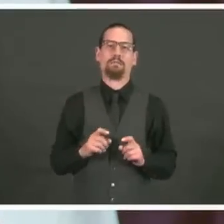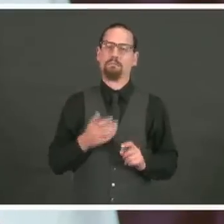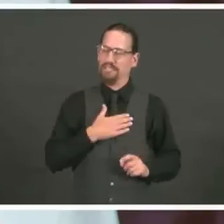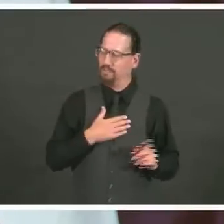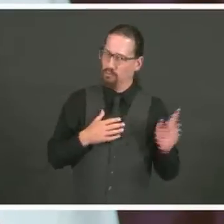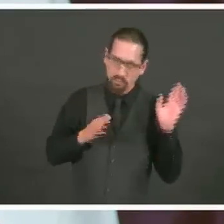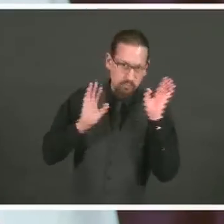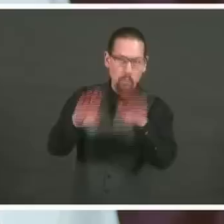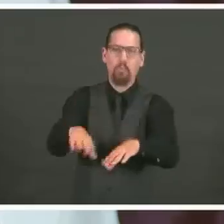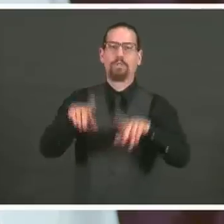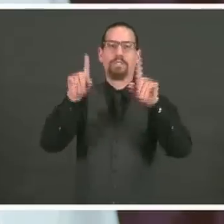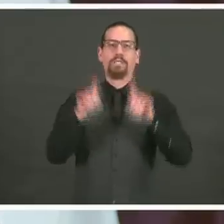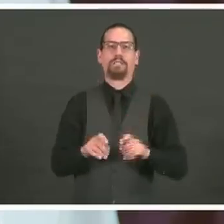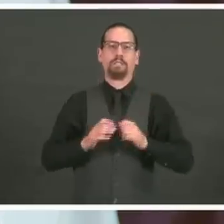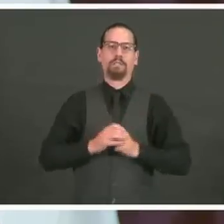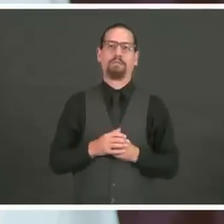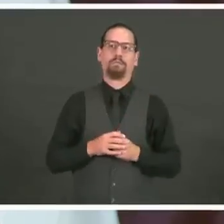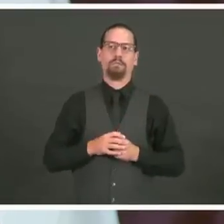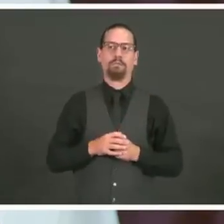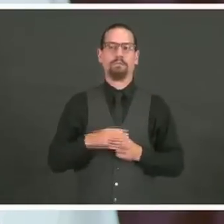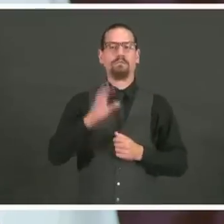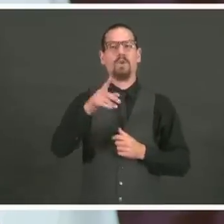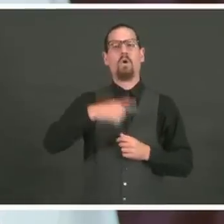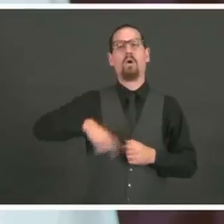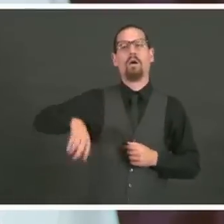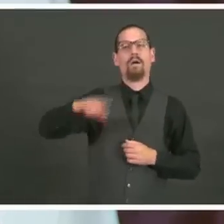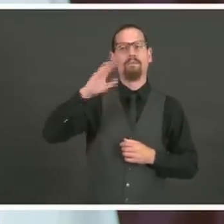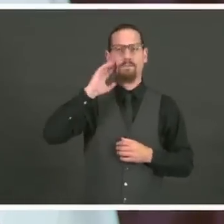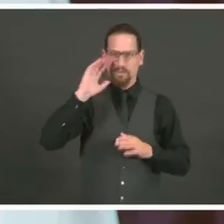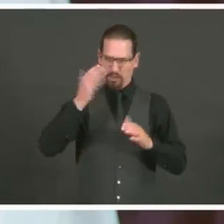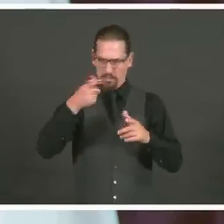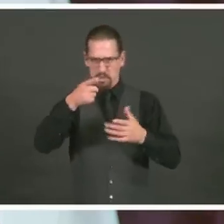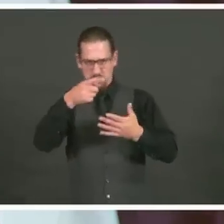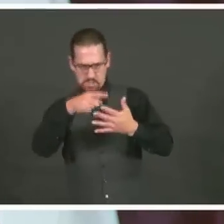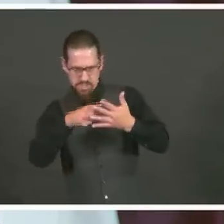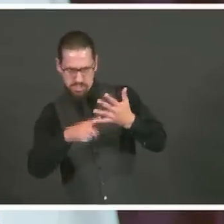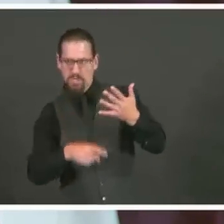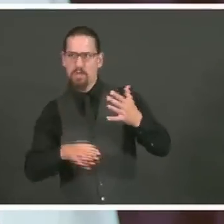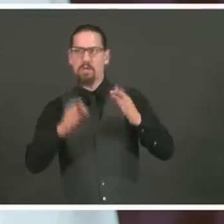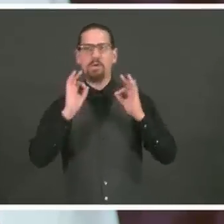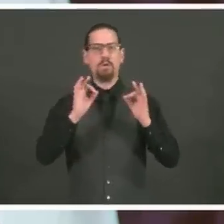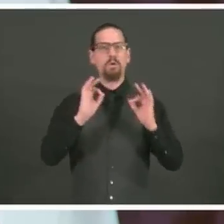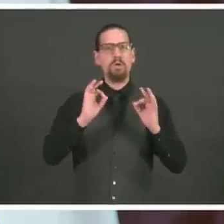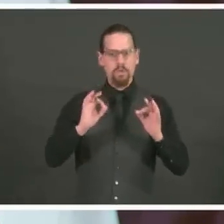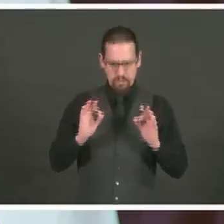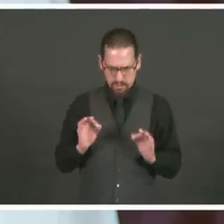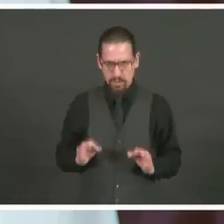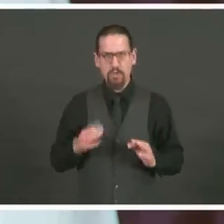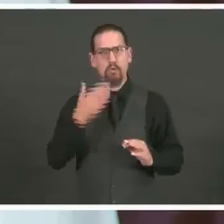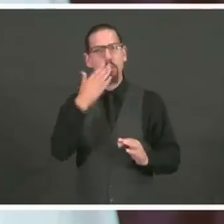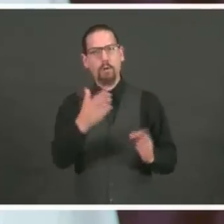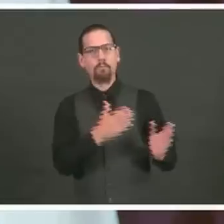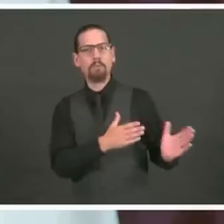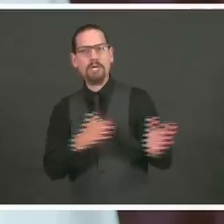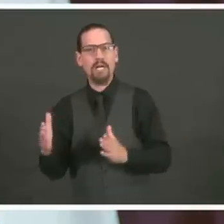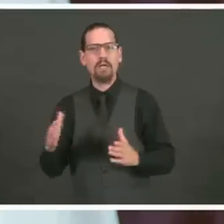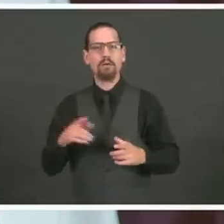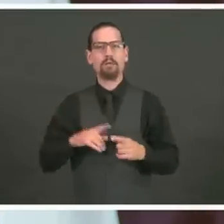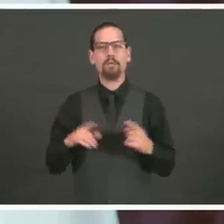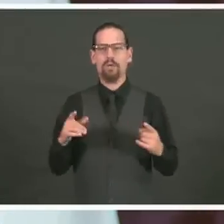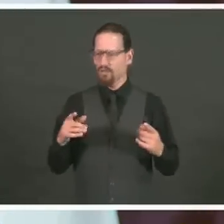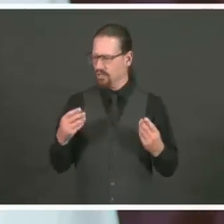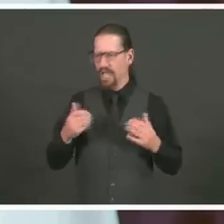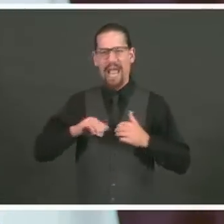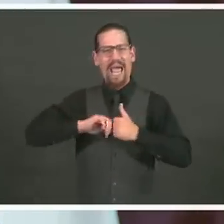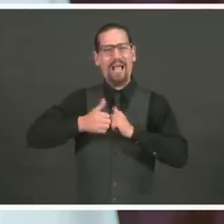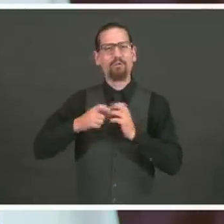is, okay, Gov, that sounds good. How do I get tested? How do I do it? It's a lot of different options, so I want to try to